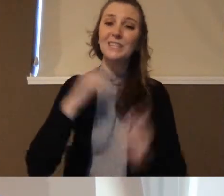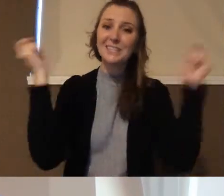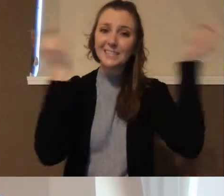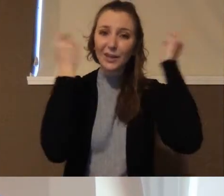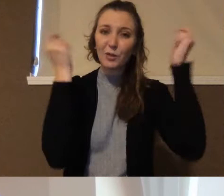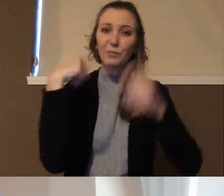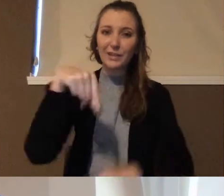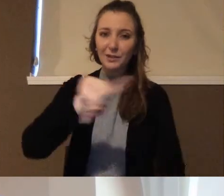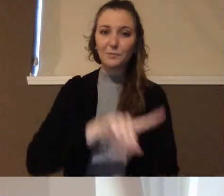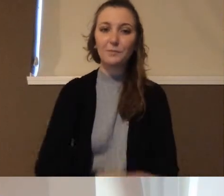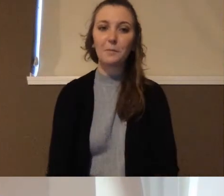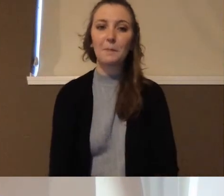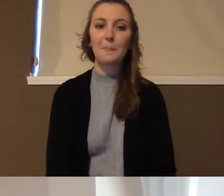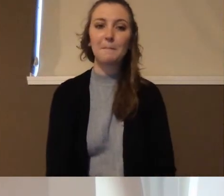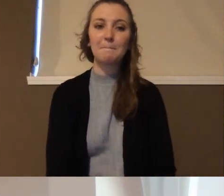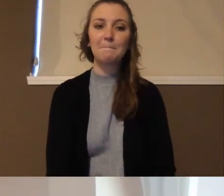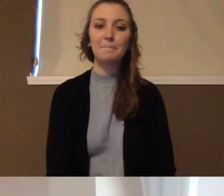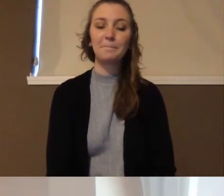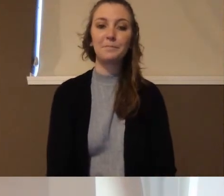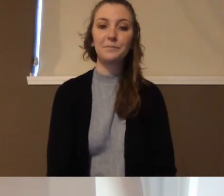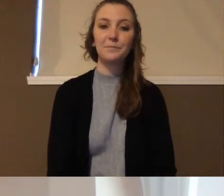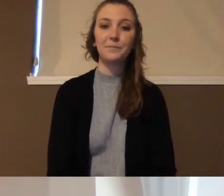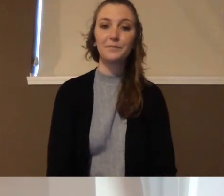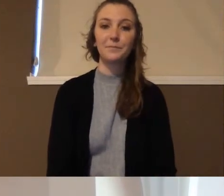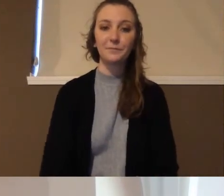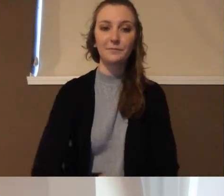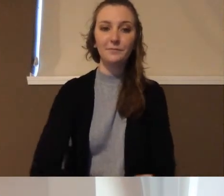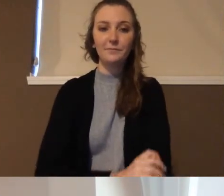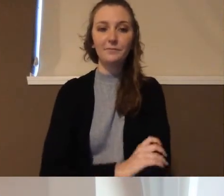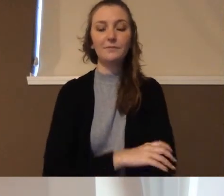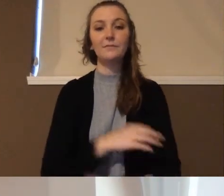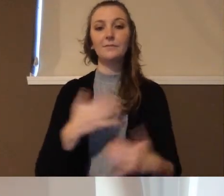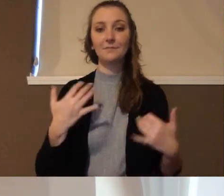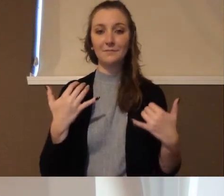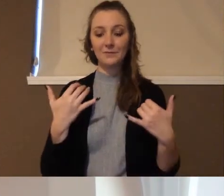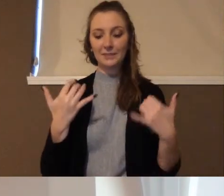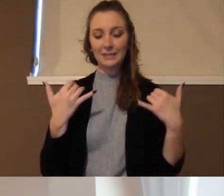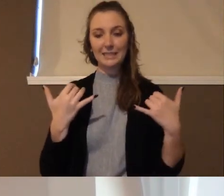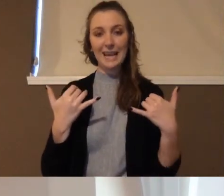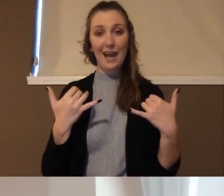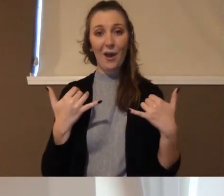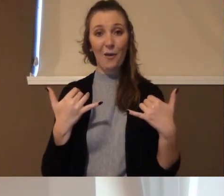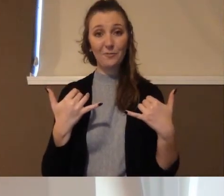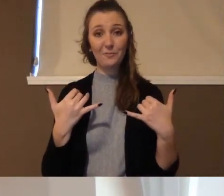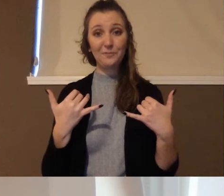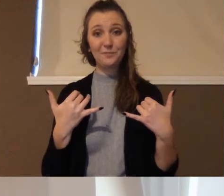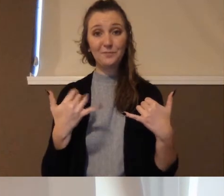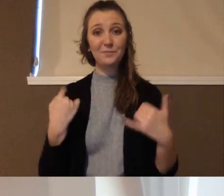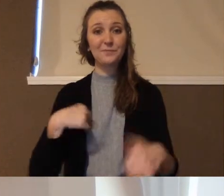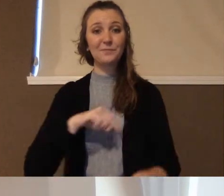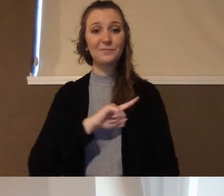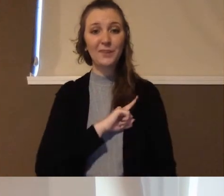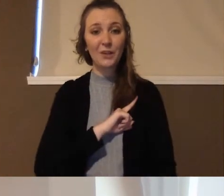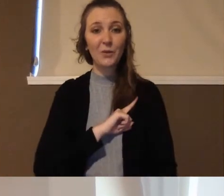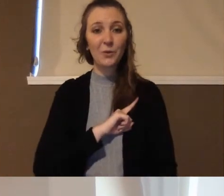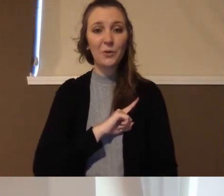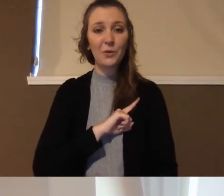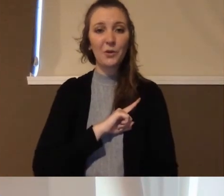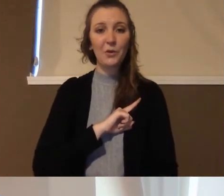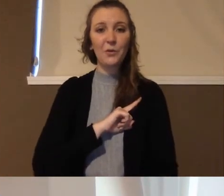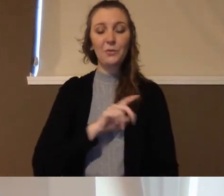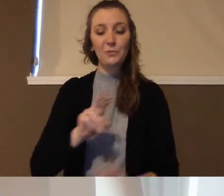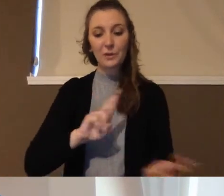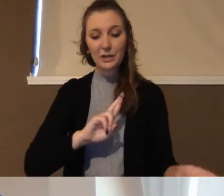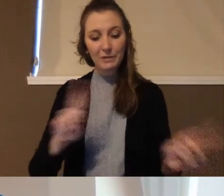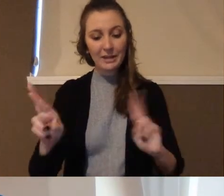Now, we are opening ourselves to having hard, holy, and honest